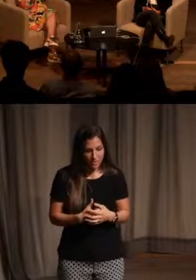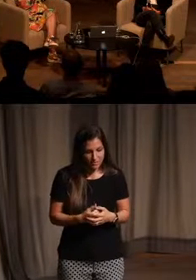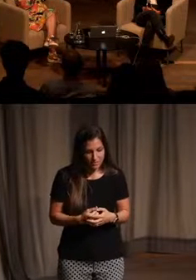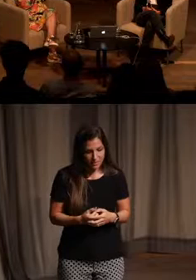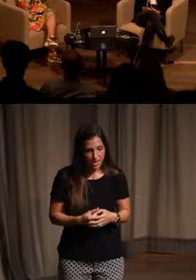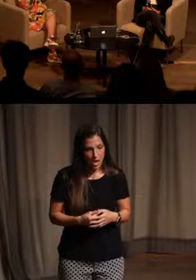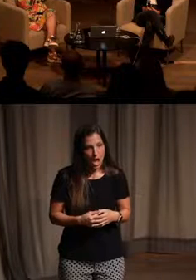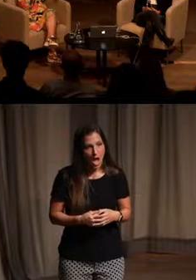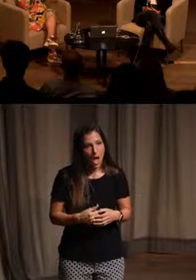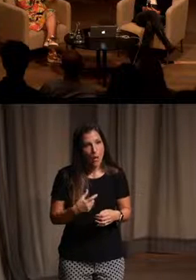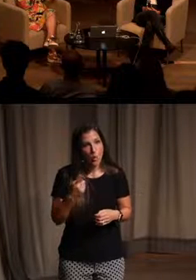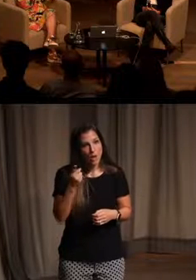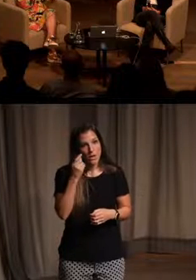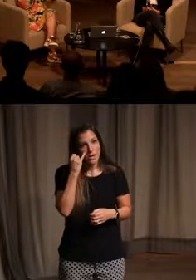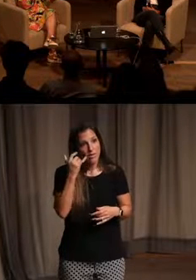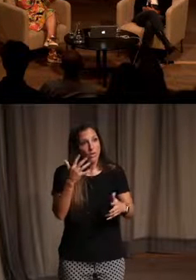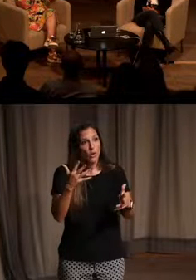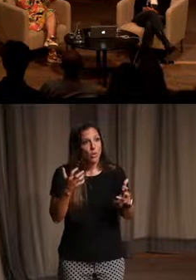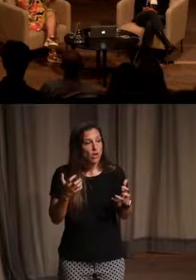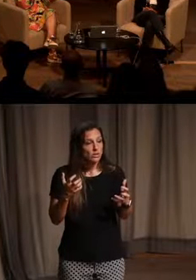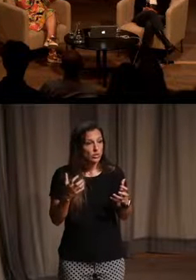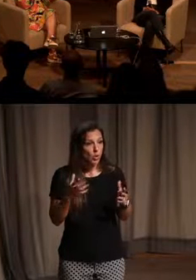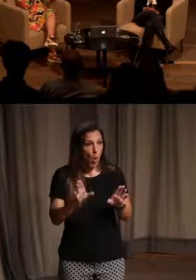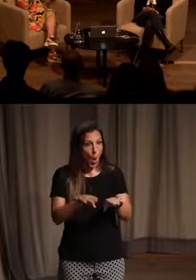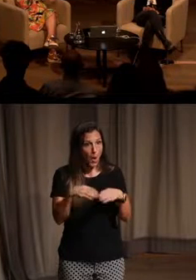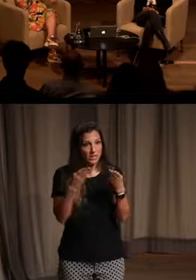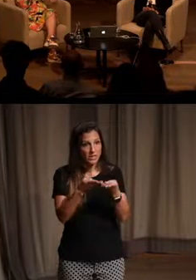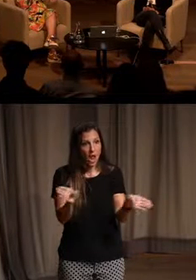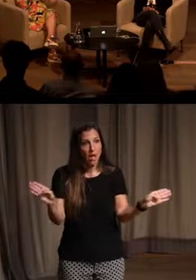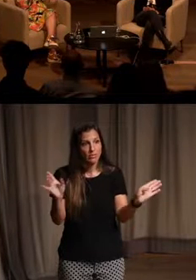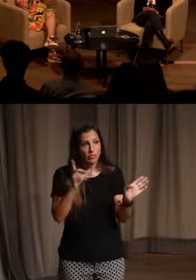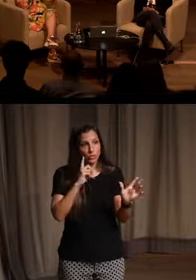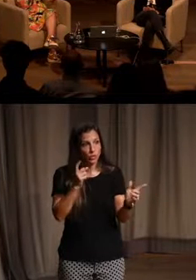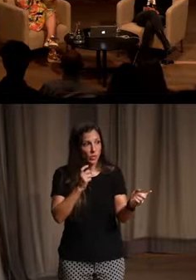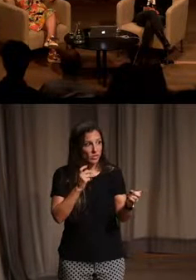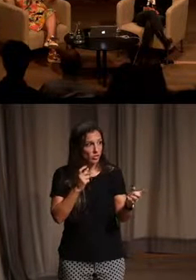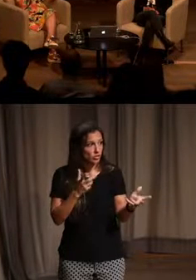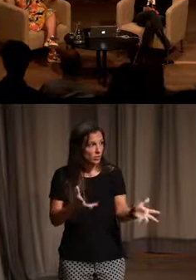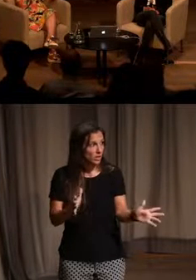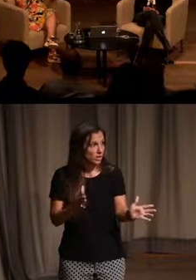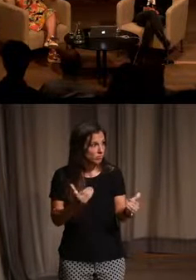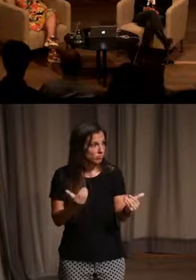I'm wondering if we want to open it up to questions already.